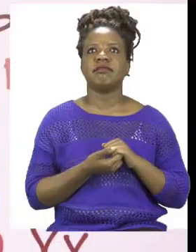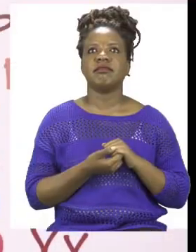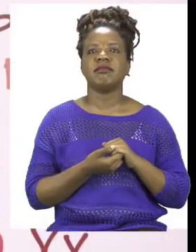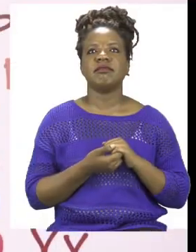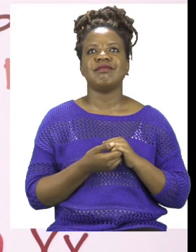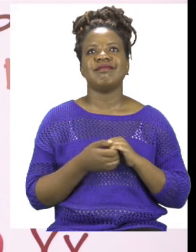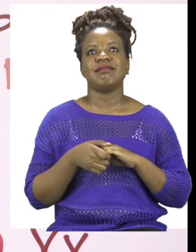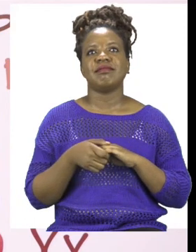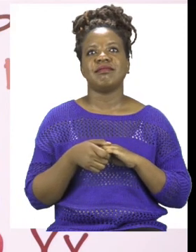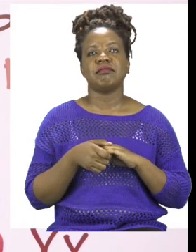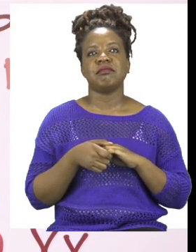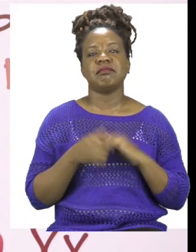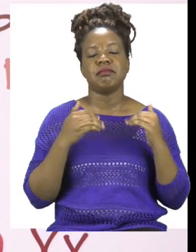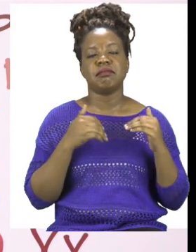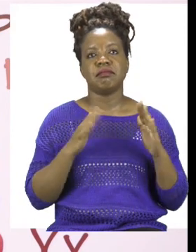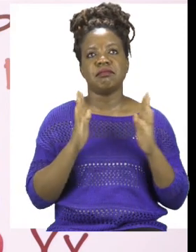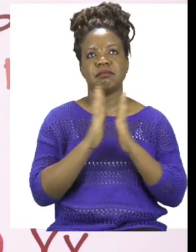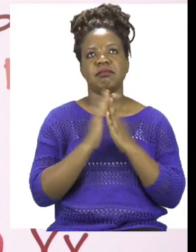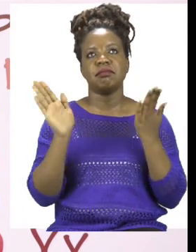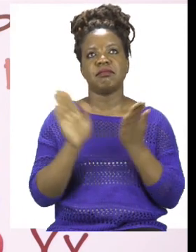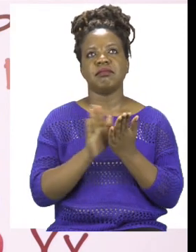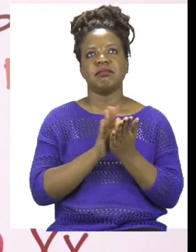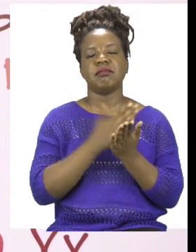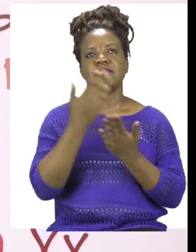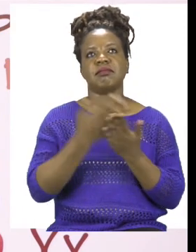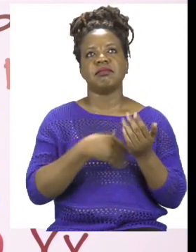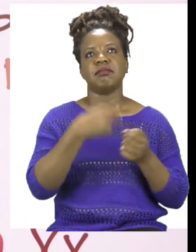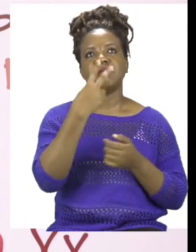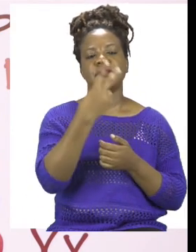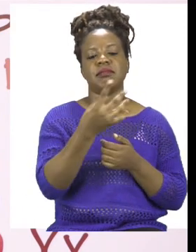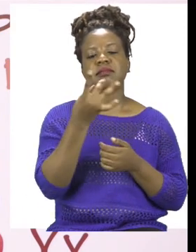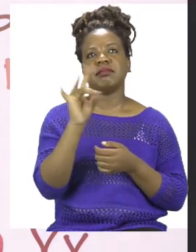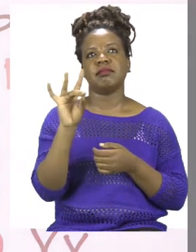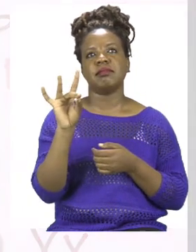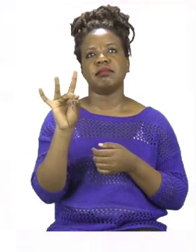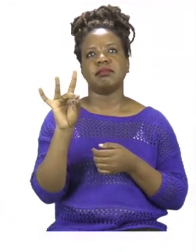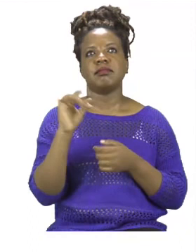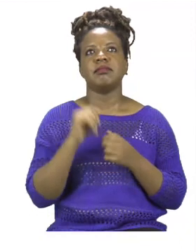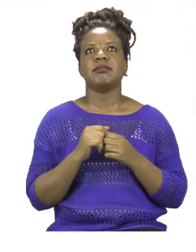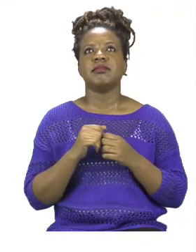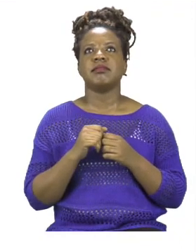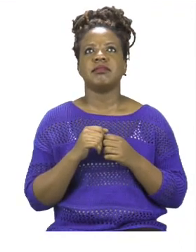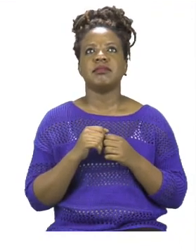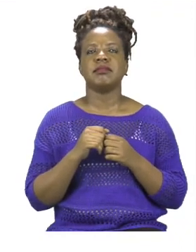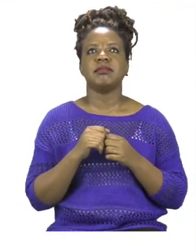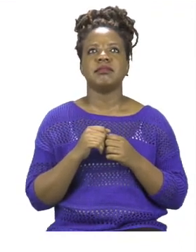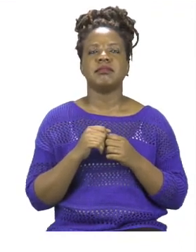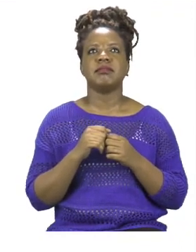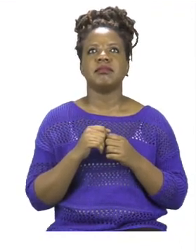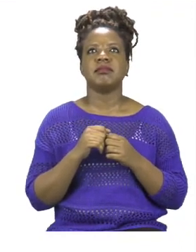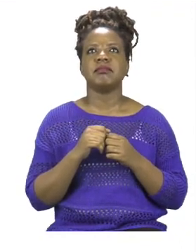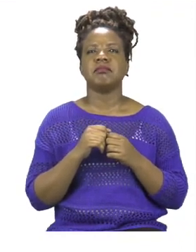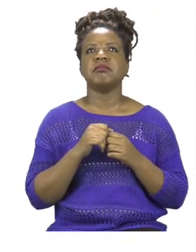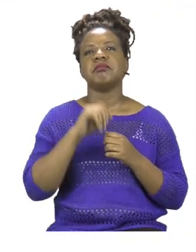To start our lesson, boys and girls, we are going to turn to page 28. On page 28, we are going to be